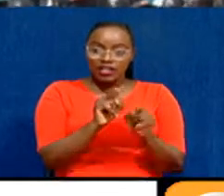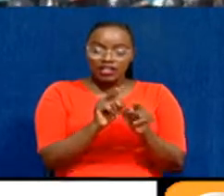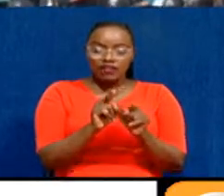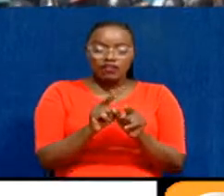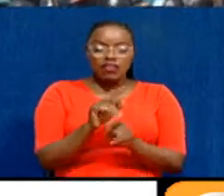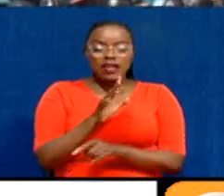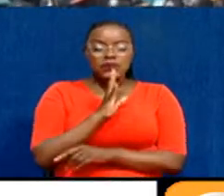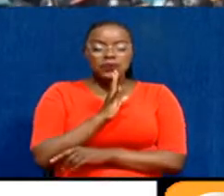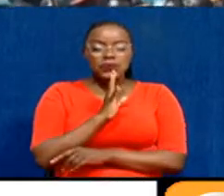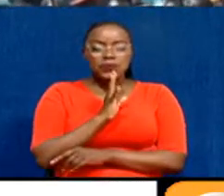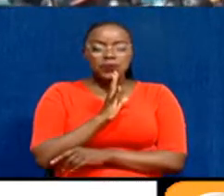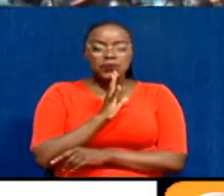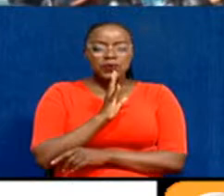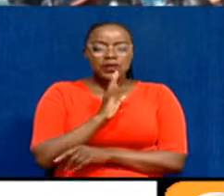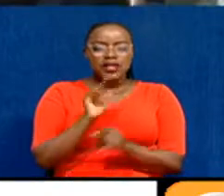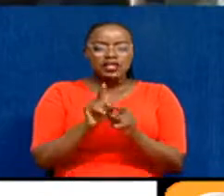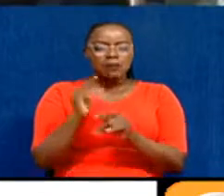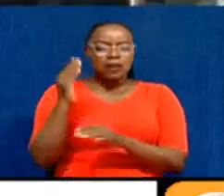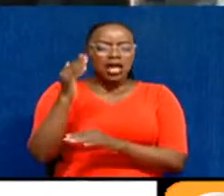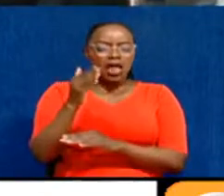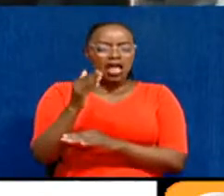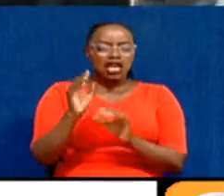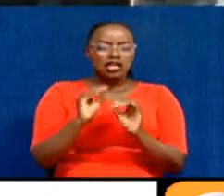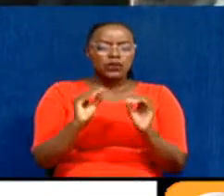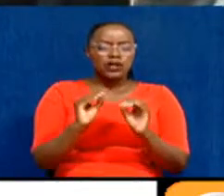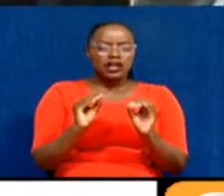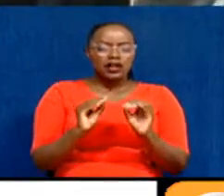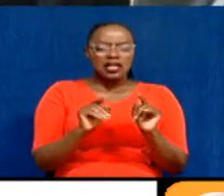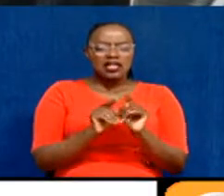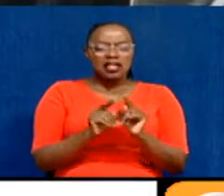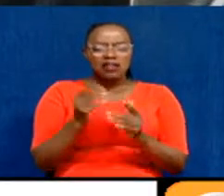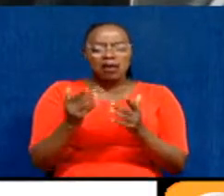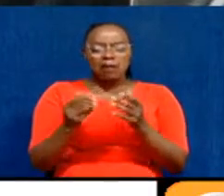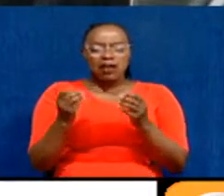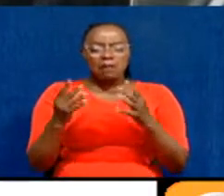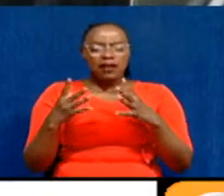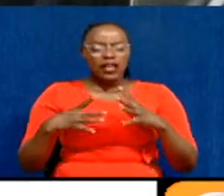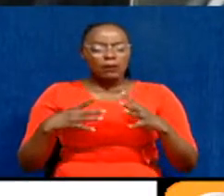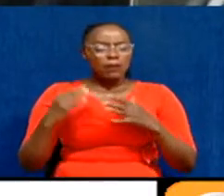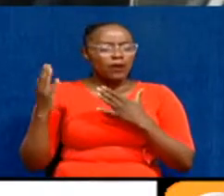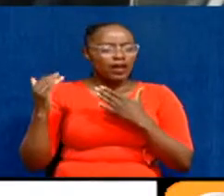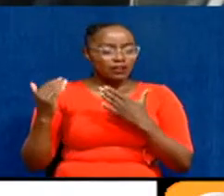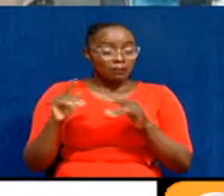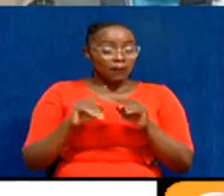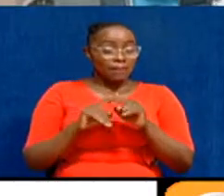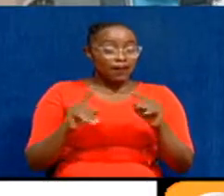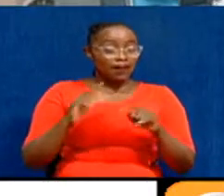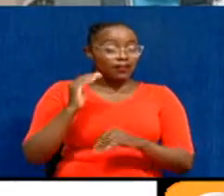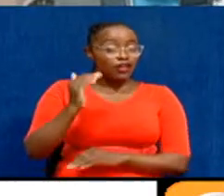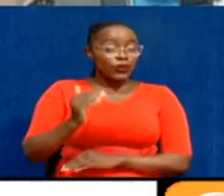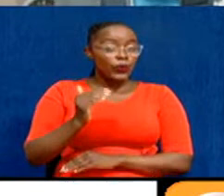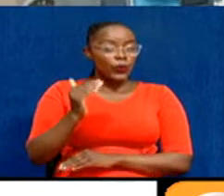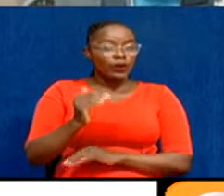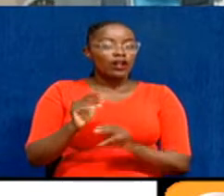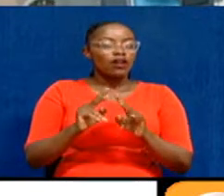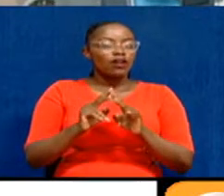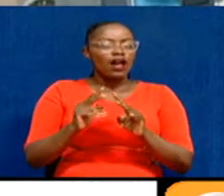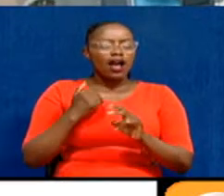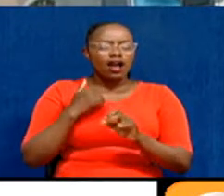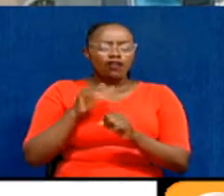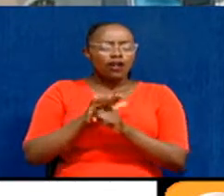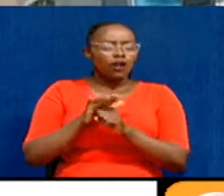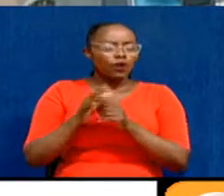off-cuff speeches were not as direct as probably many people would expect, but they usually were very